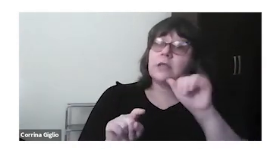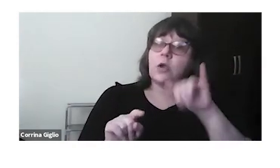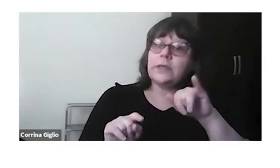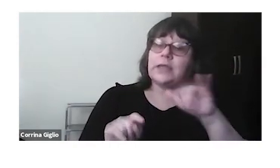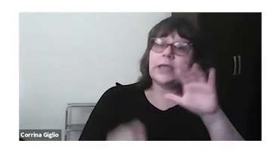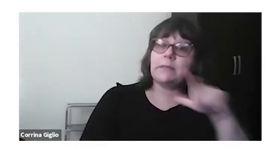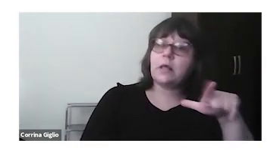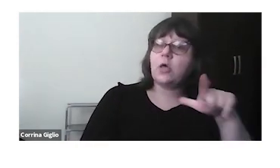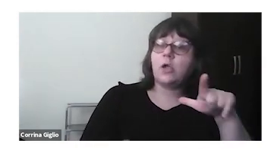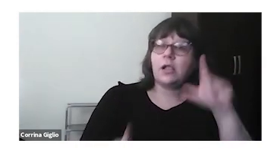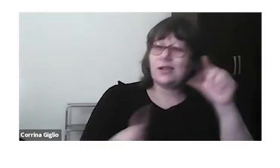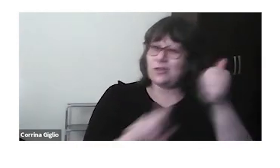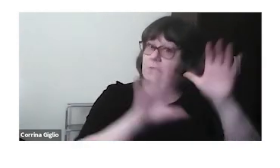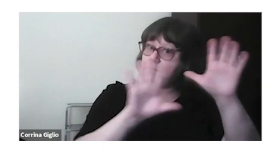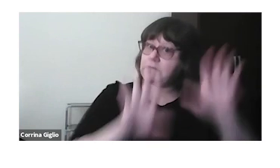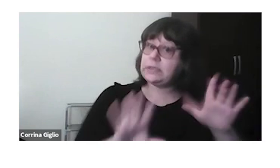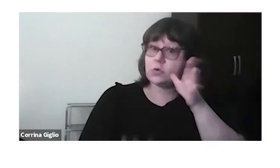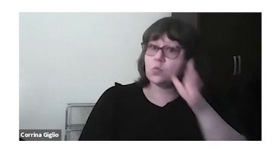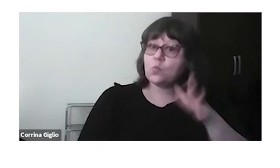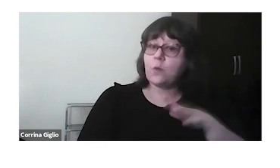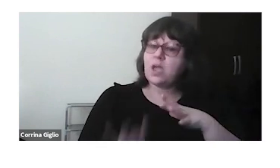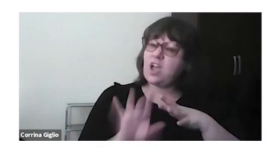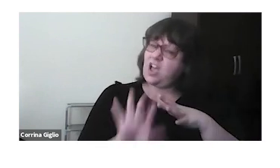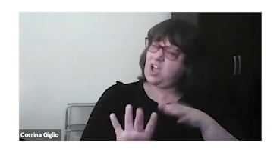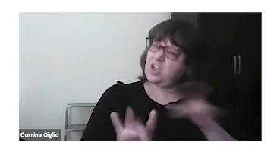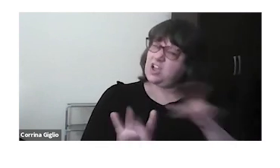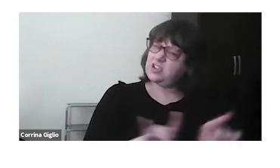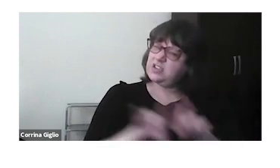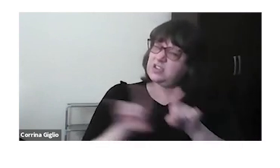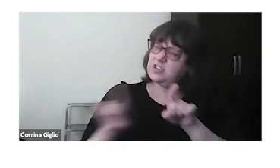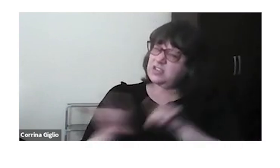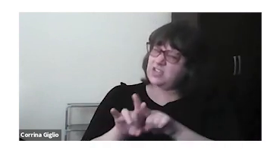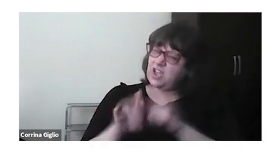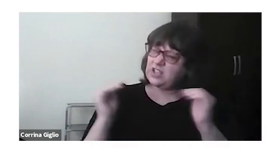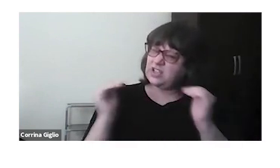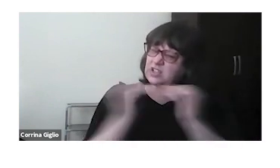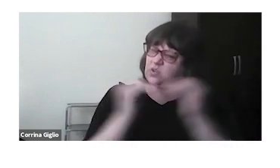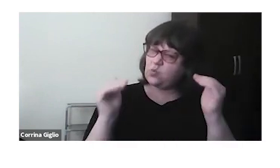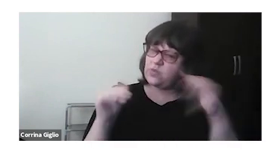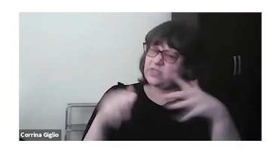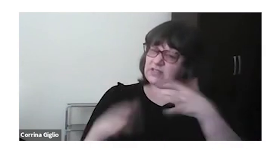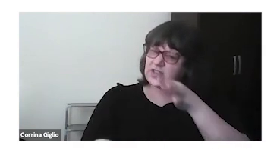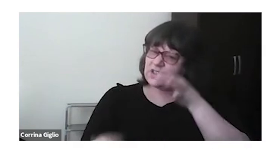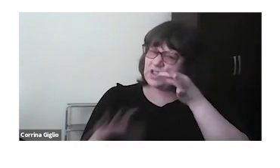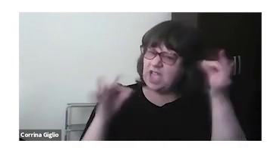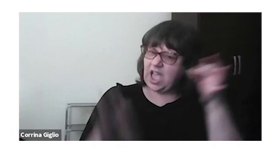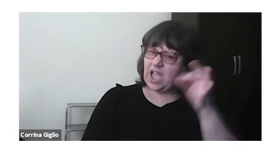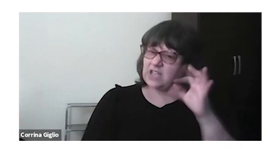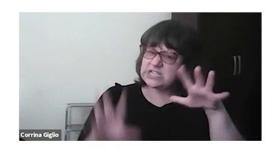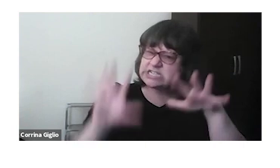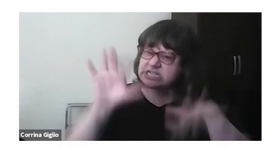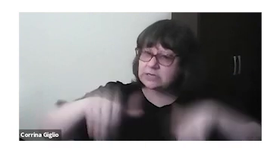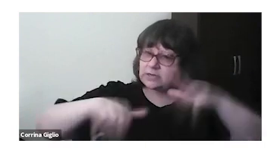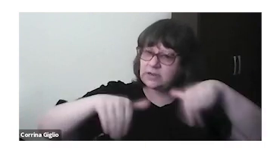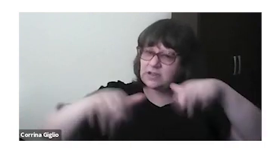amazing, is made to be sort of put on equal pairing with the cheetah. And of course, this wasn't meant